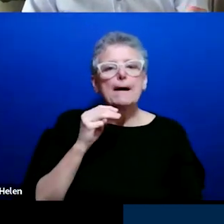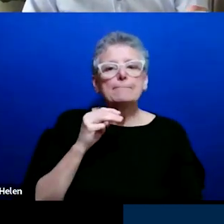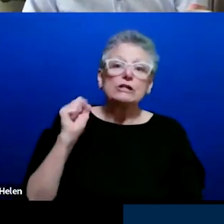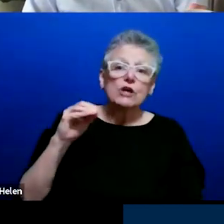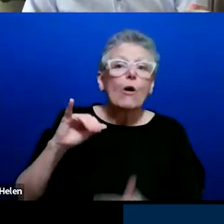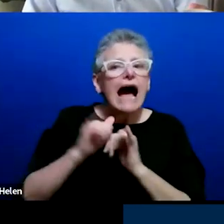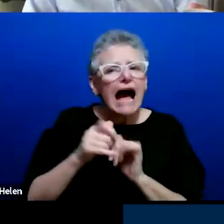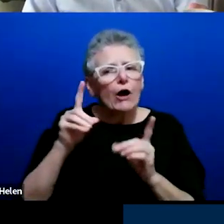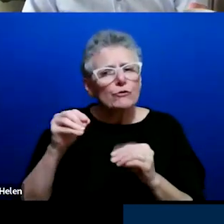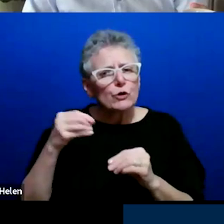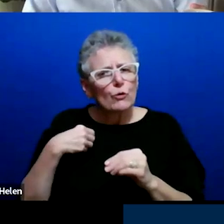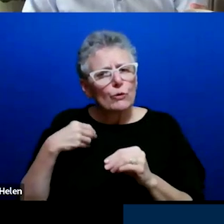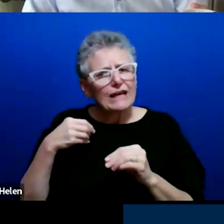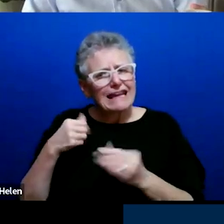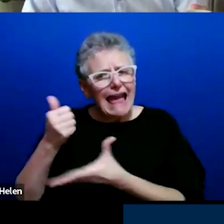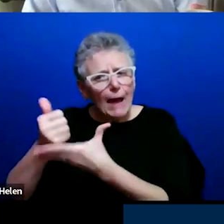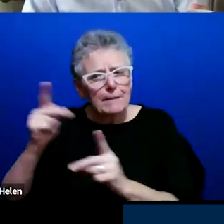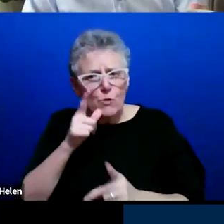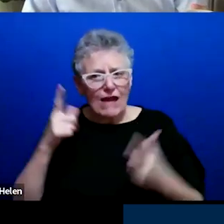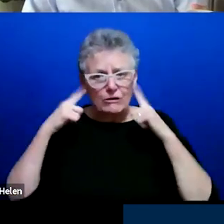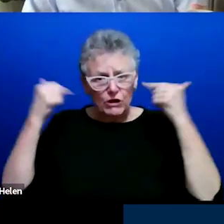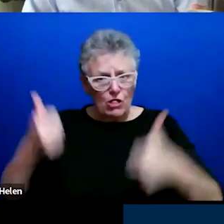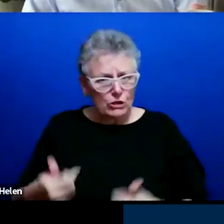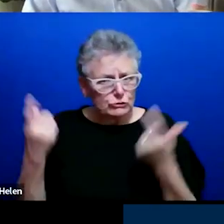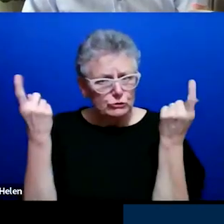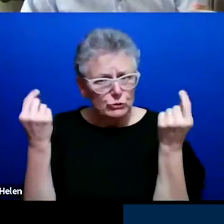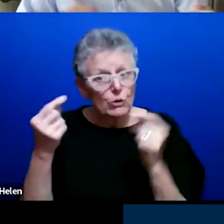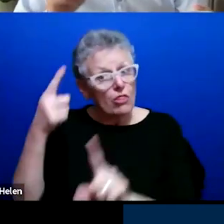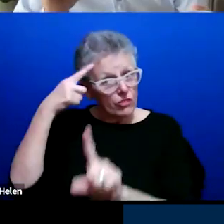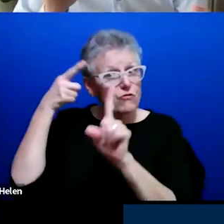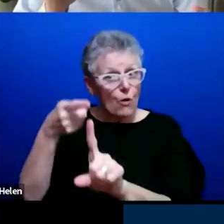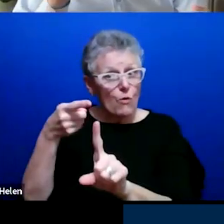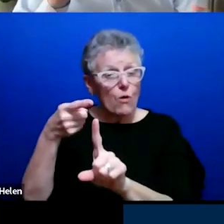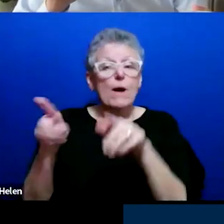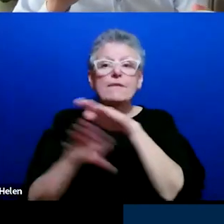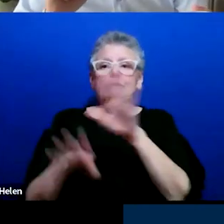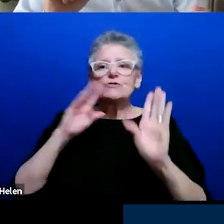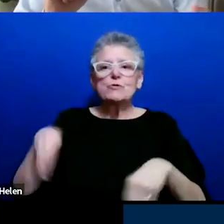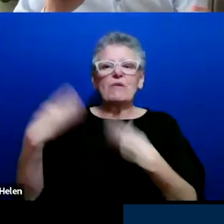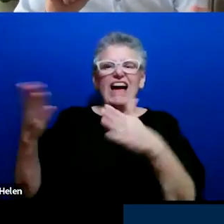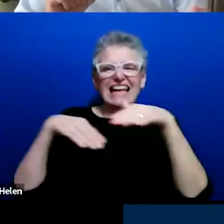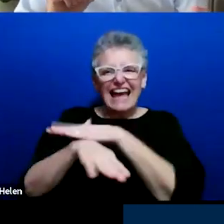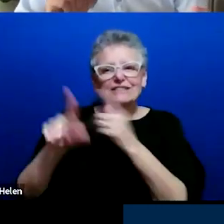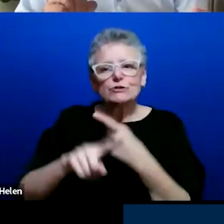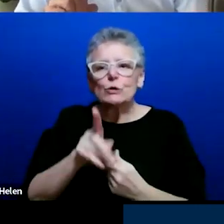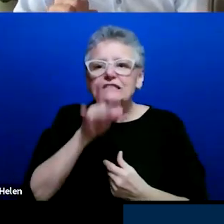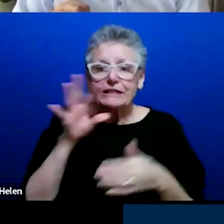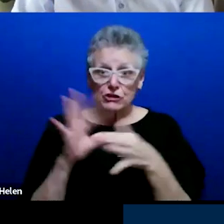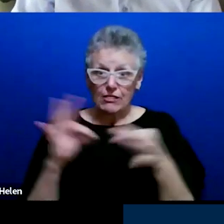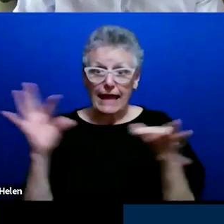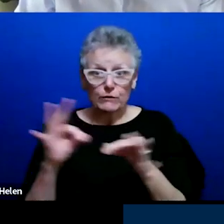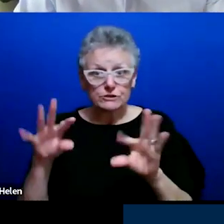So how do we treat hearing loss? The goal is basically to provide access to speech and